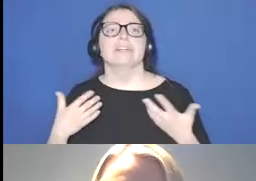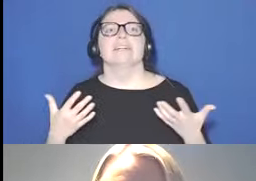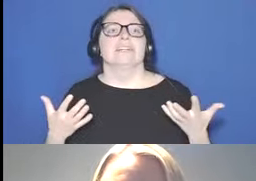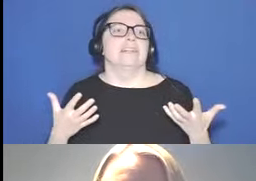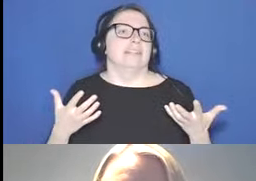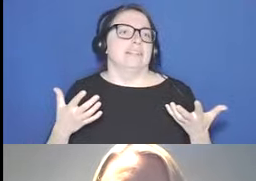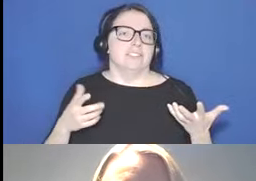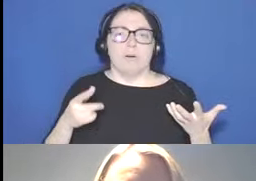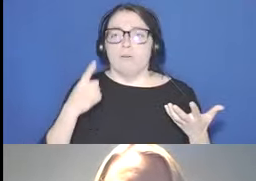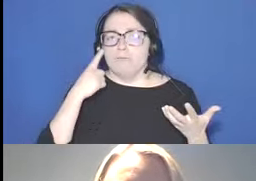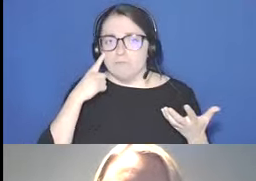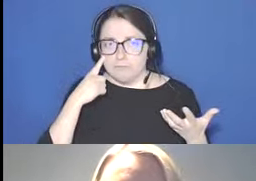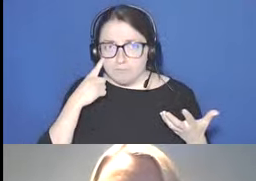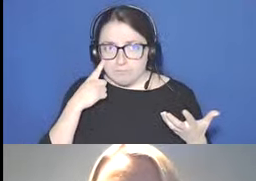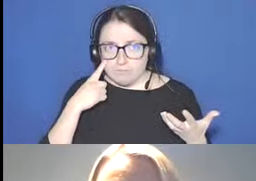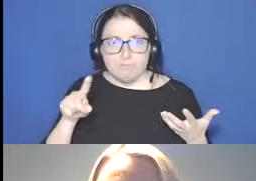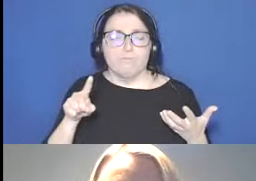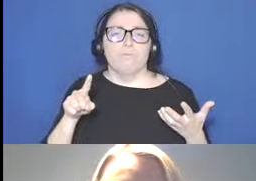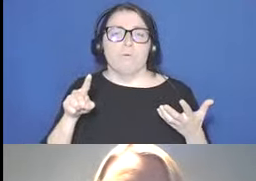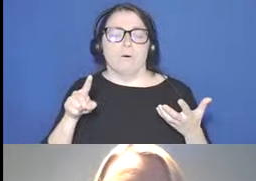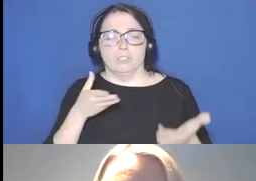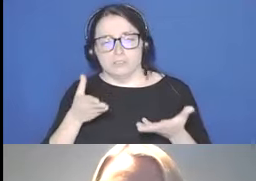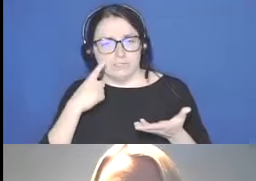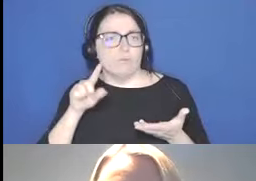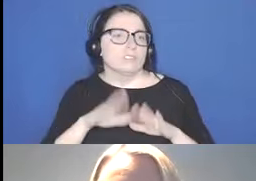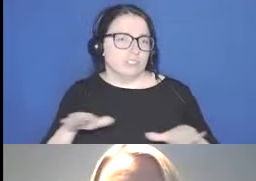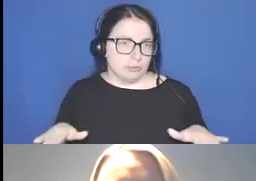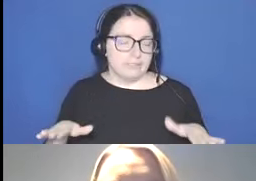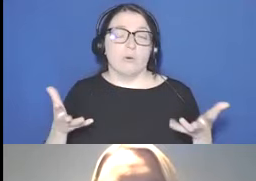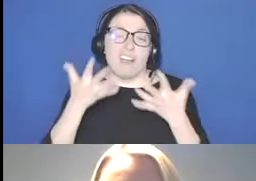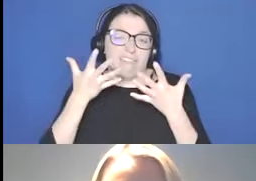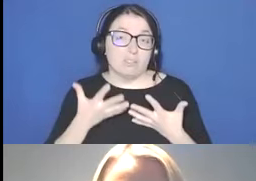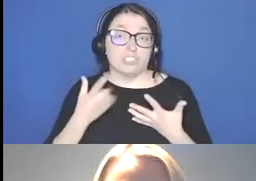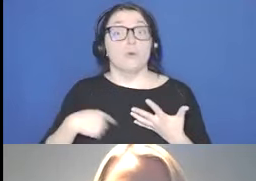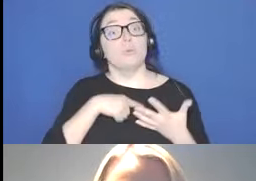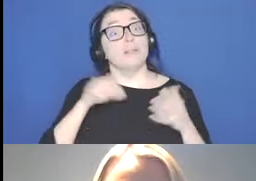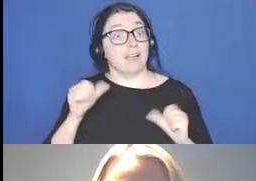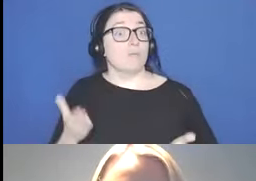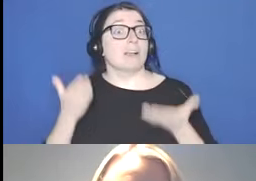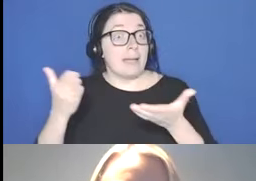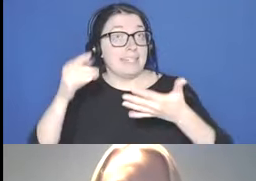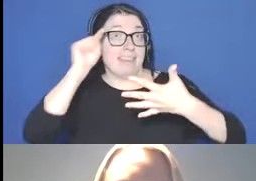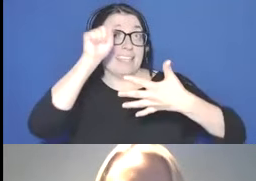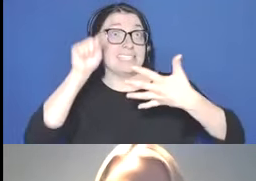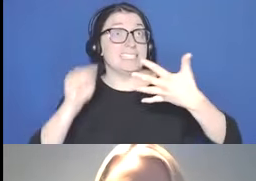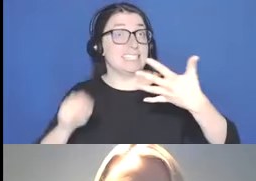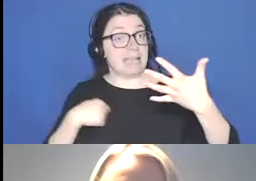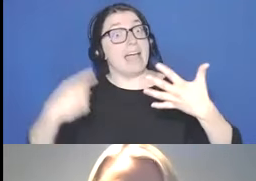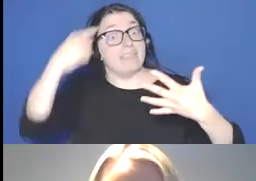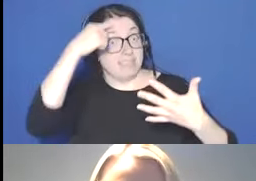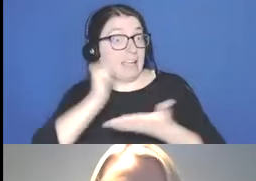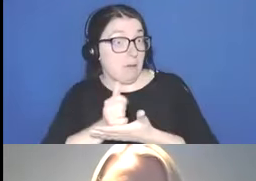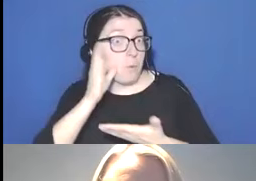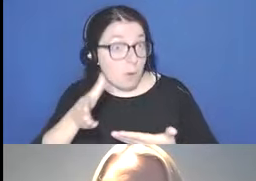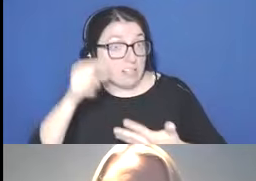services for a child. Another thing is, unfortunately, we can give recommendations for these are things that I think could